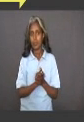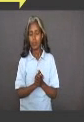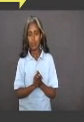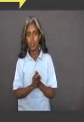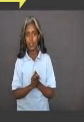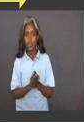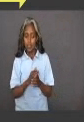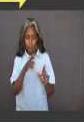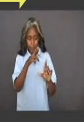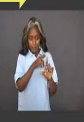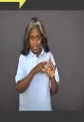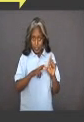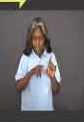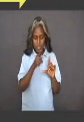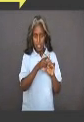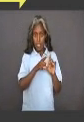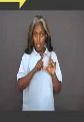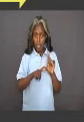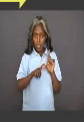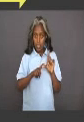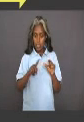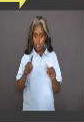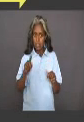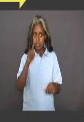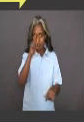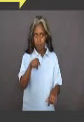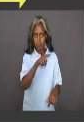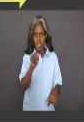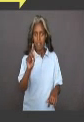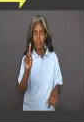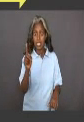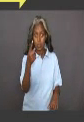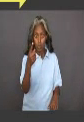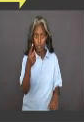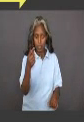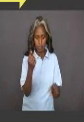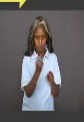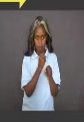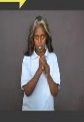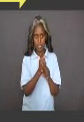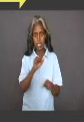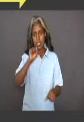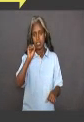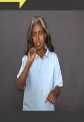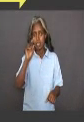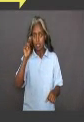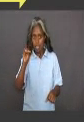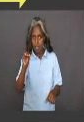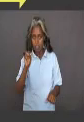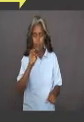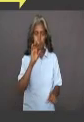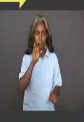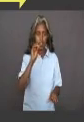while the reference angle is in the first quadrant, making the sine,